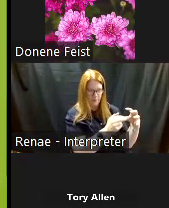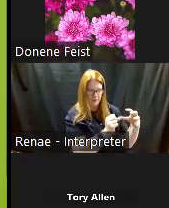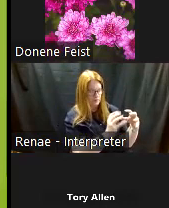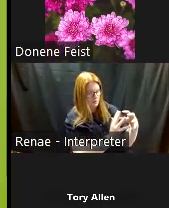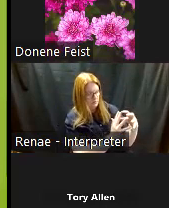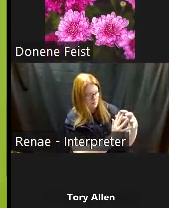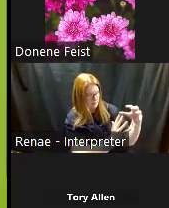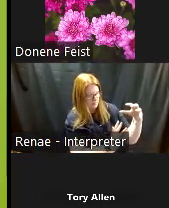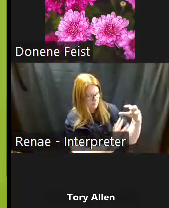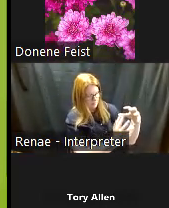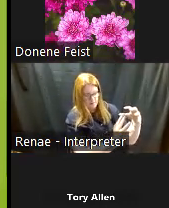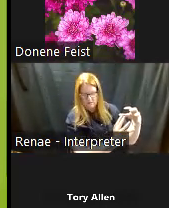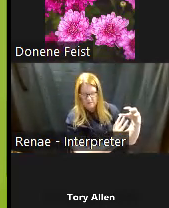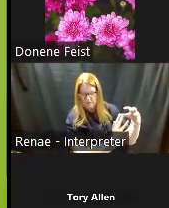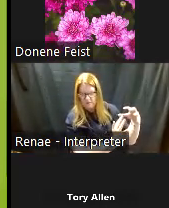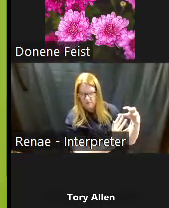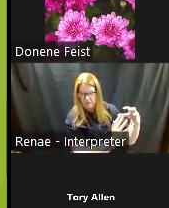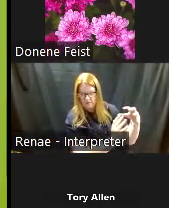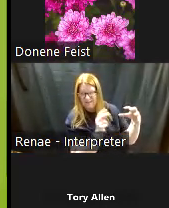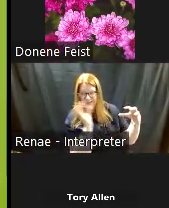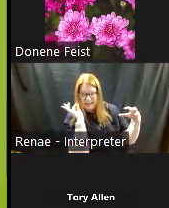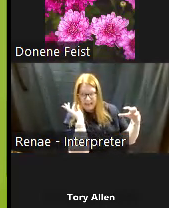called stereocilia sit on top of hair